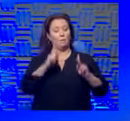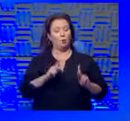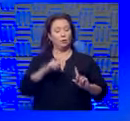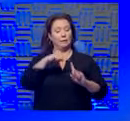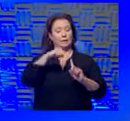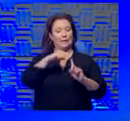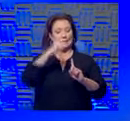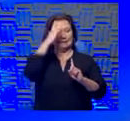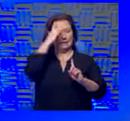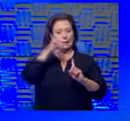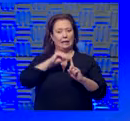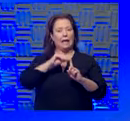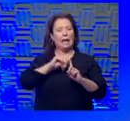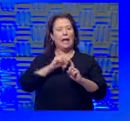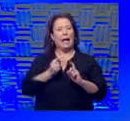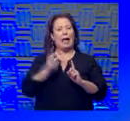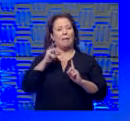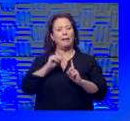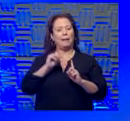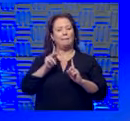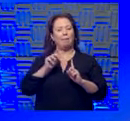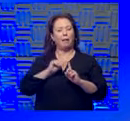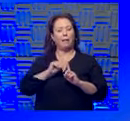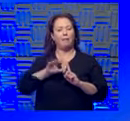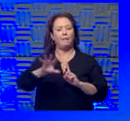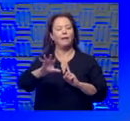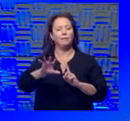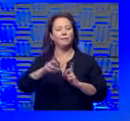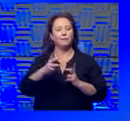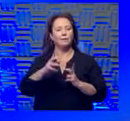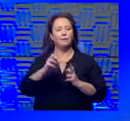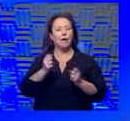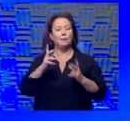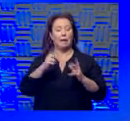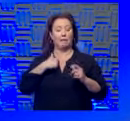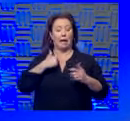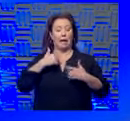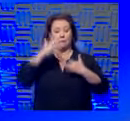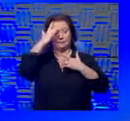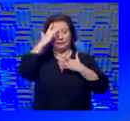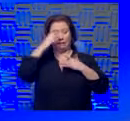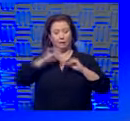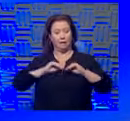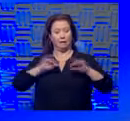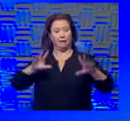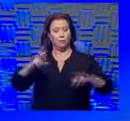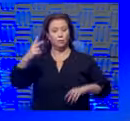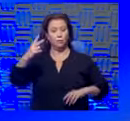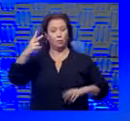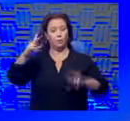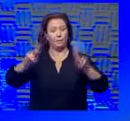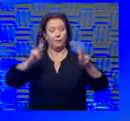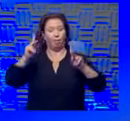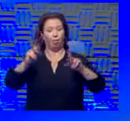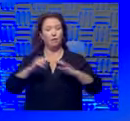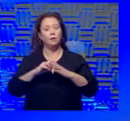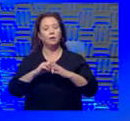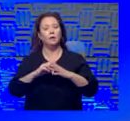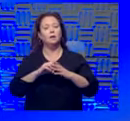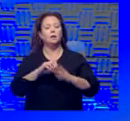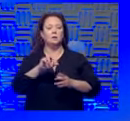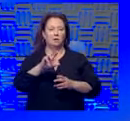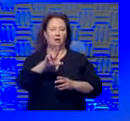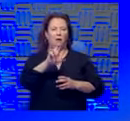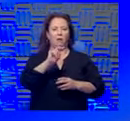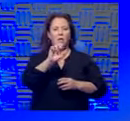infect is the basic thought about the R naught. And so if I have it, can I give it to 2 or 3 people? So that is